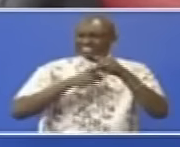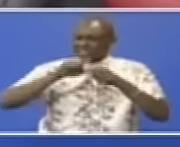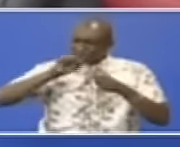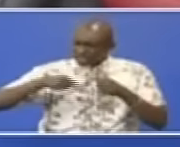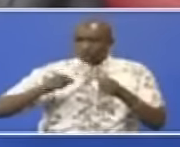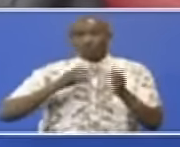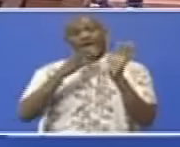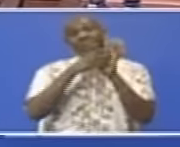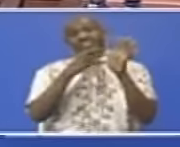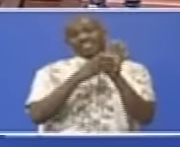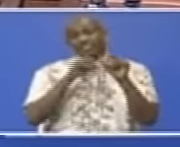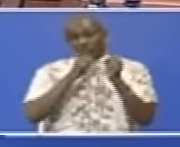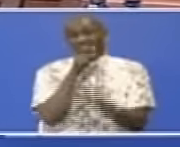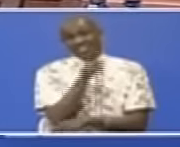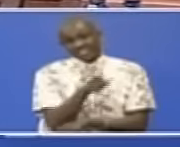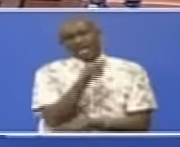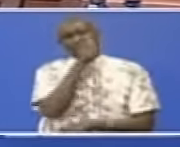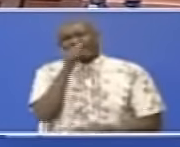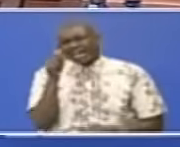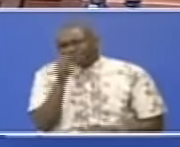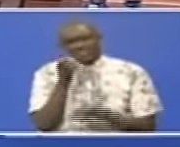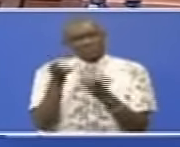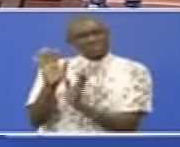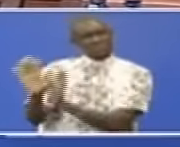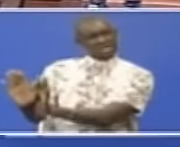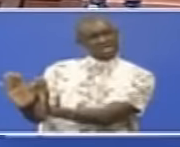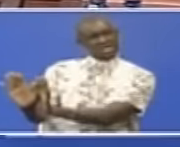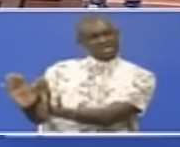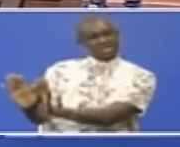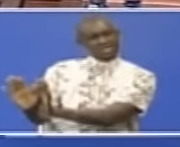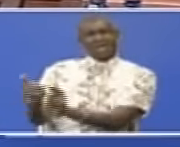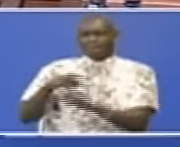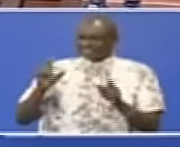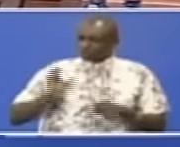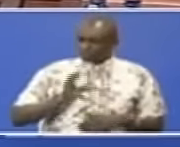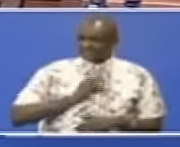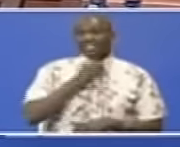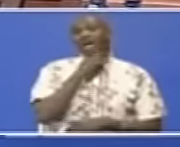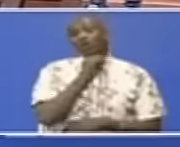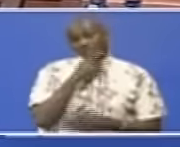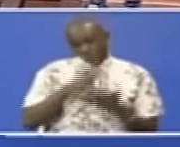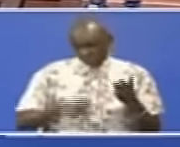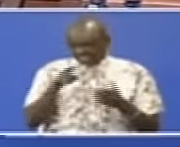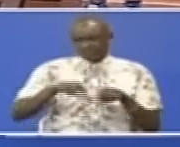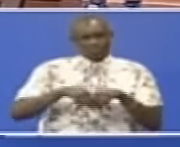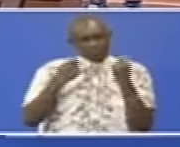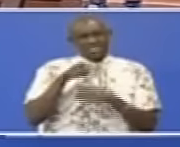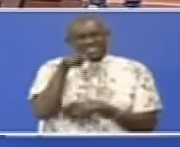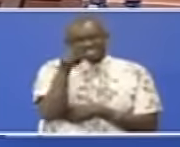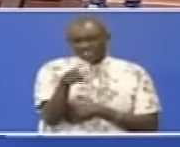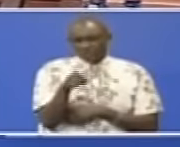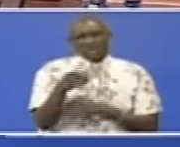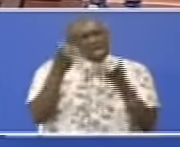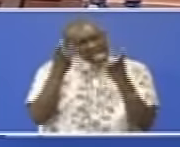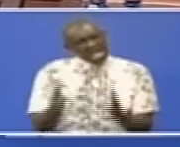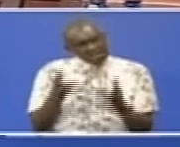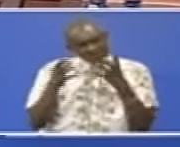to advertise the society, which is a private commercial entity. But the committee argued this violation did not amount to a gross